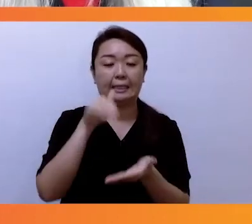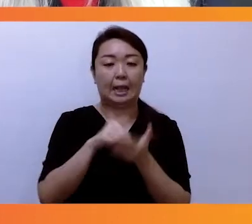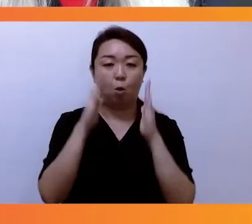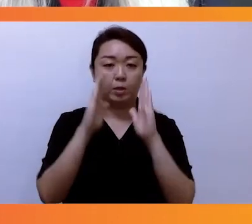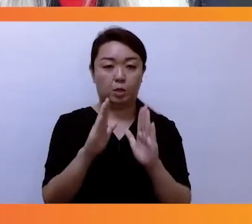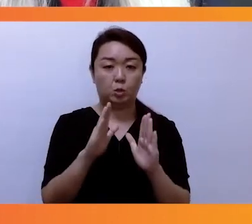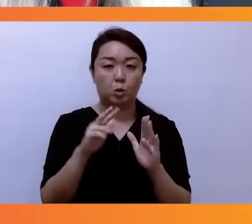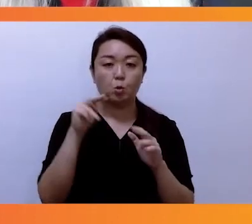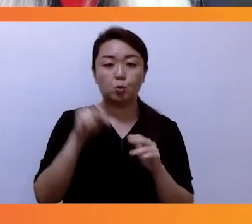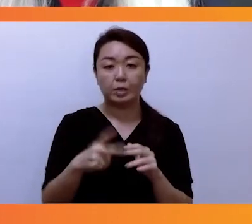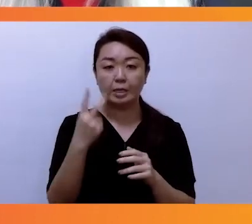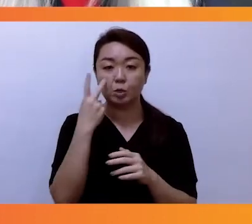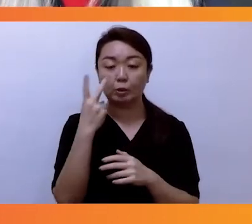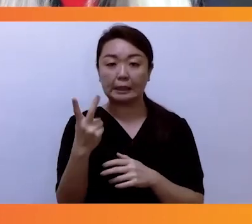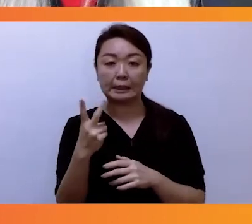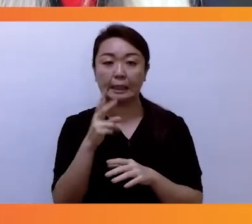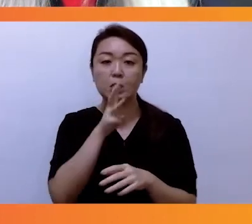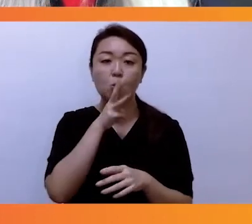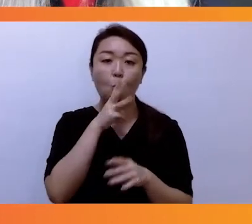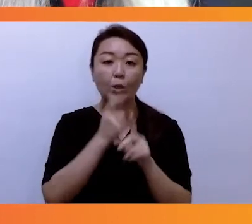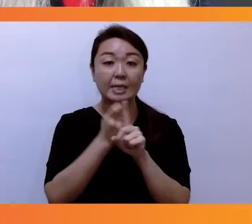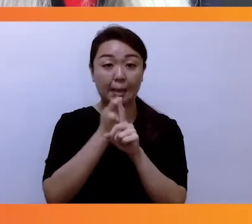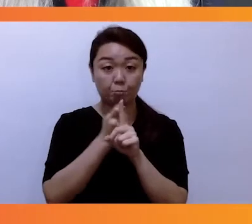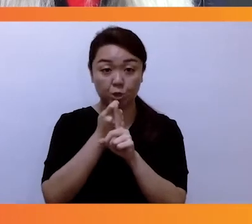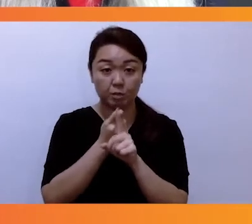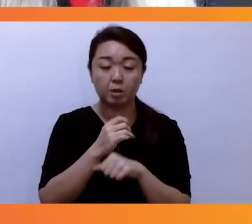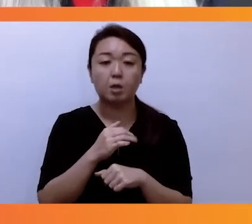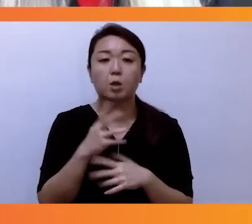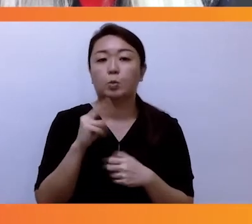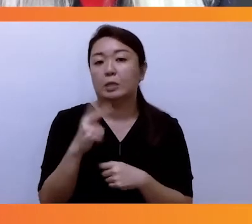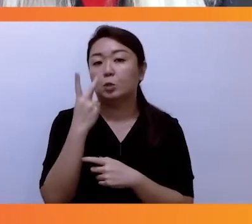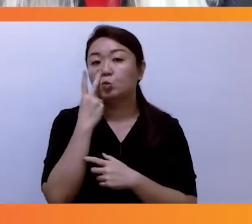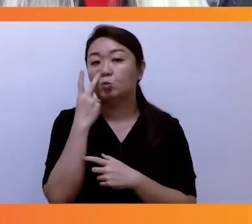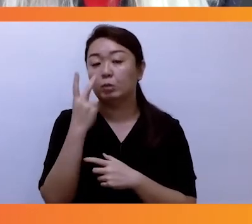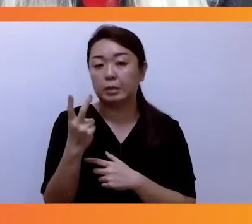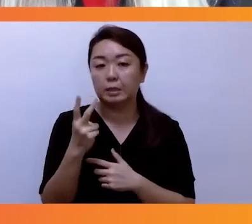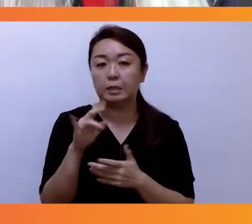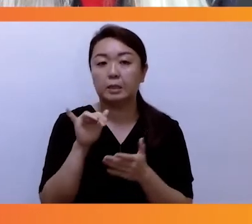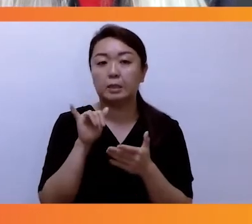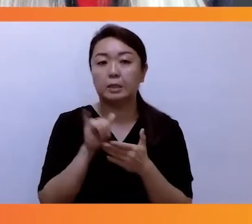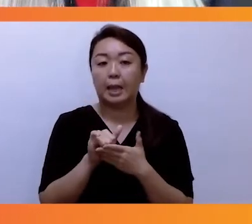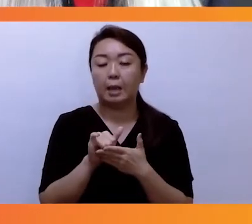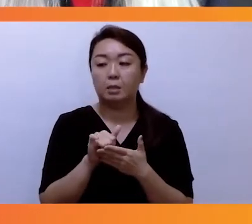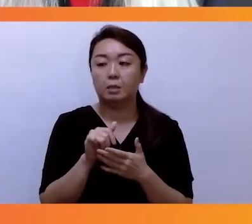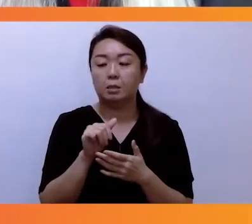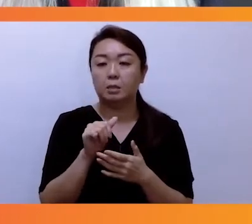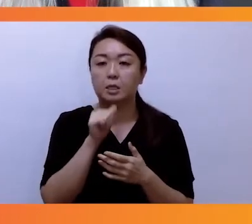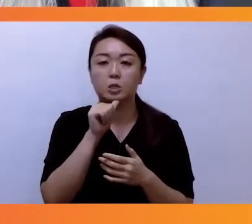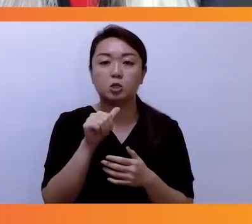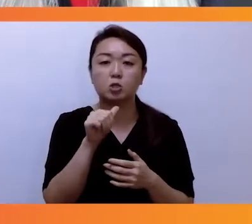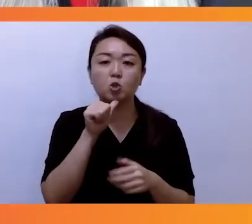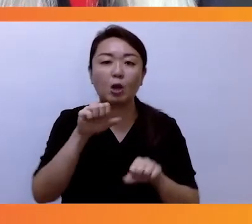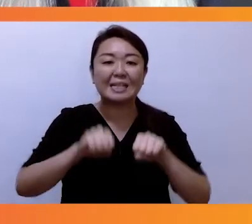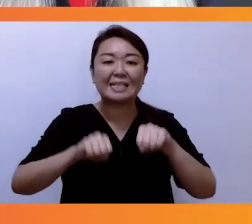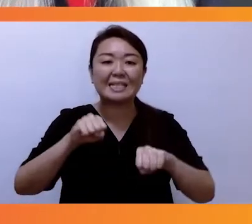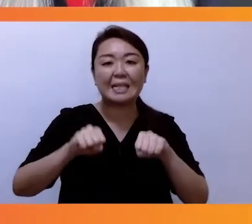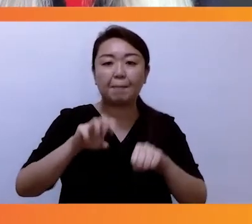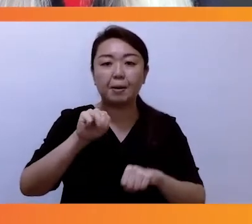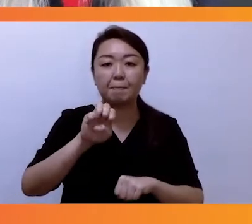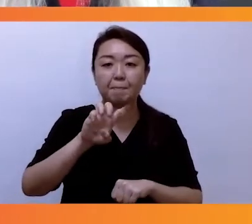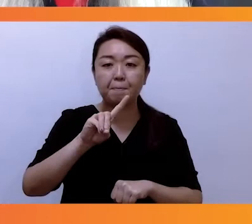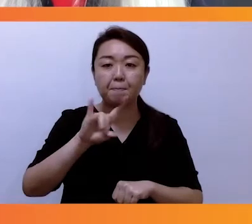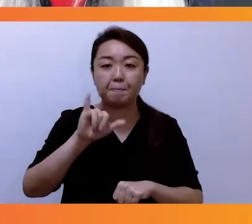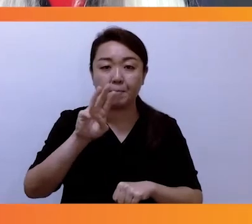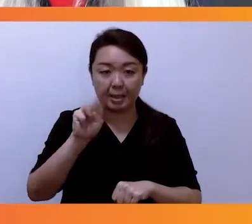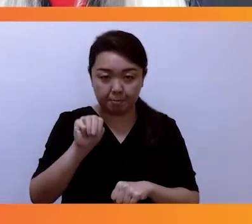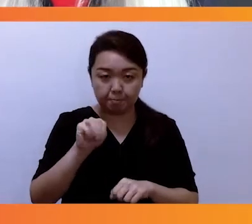of attention. We need to look at water temperature. We need to look at the fact that it is an unstable medium.